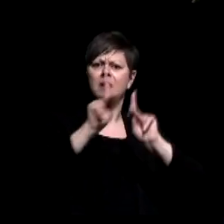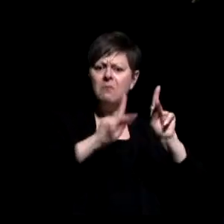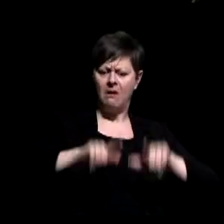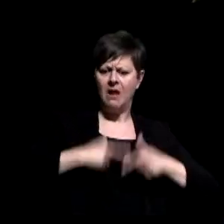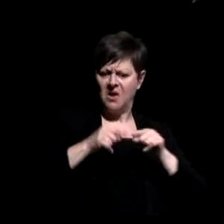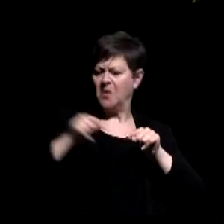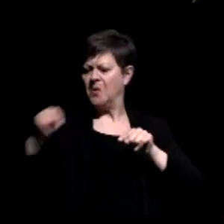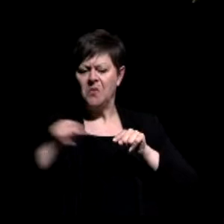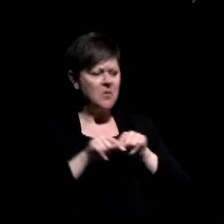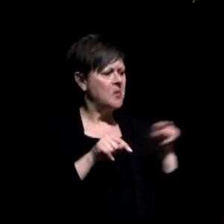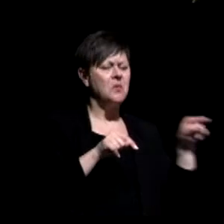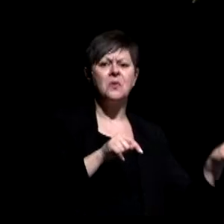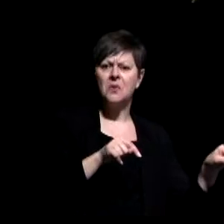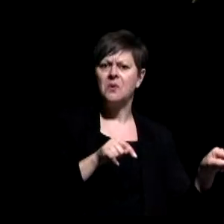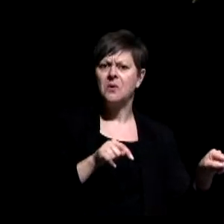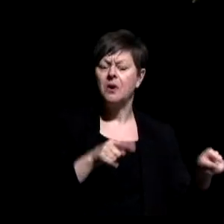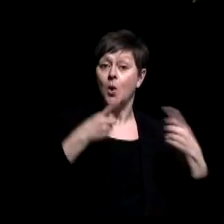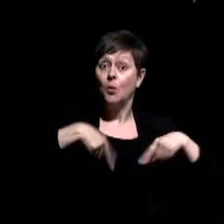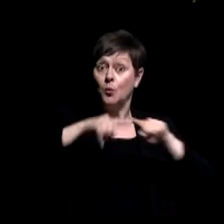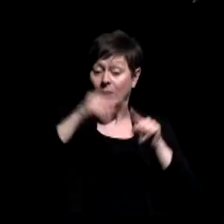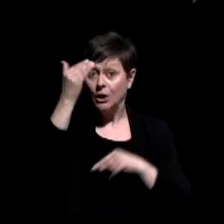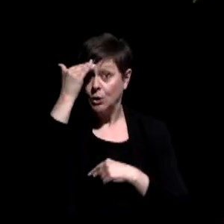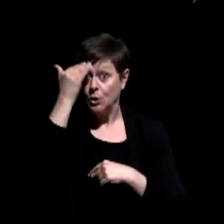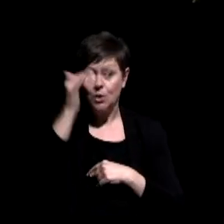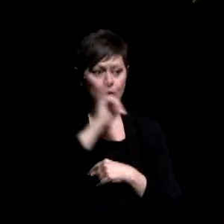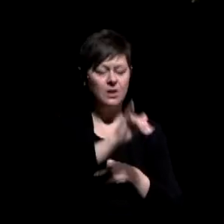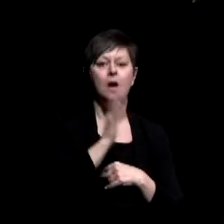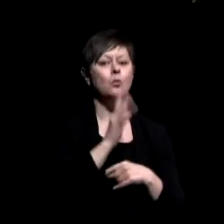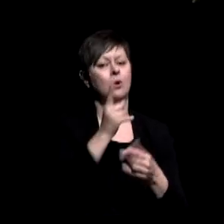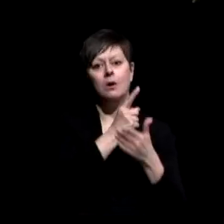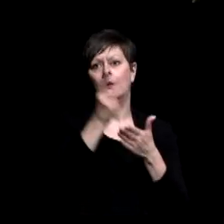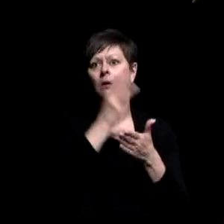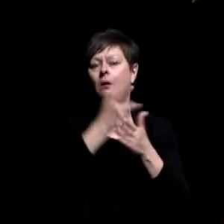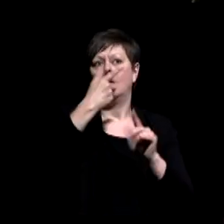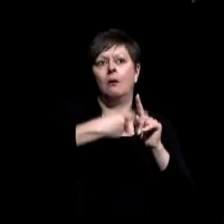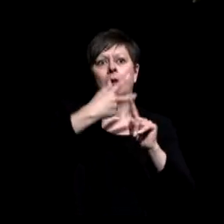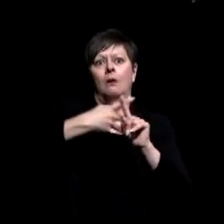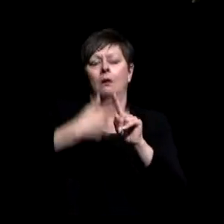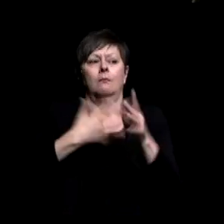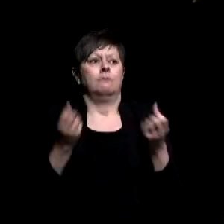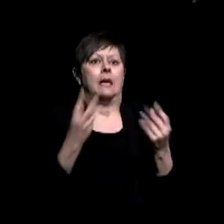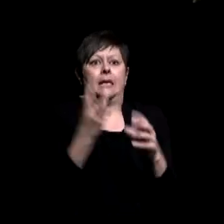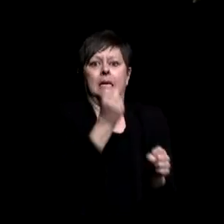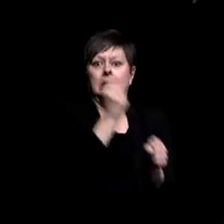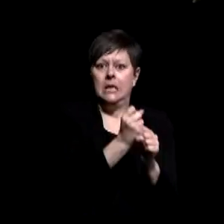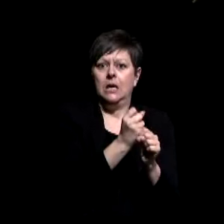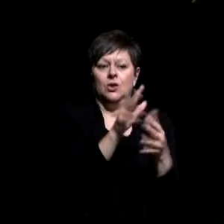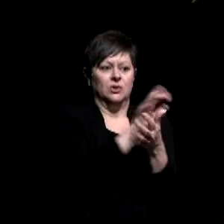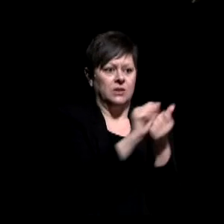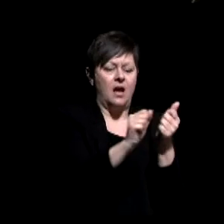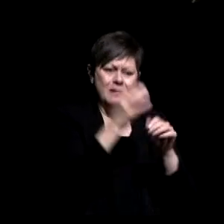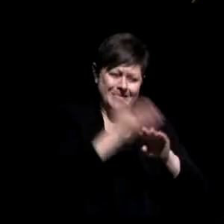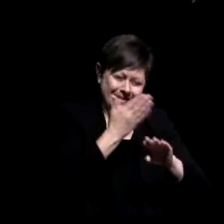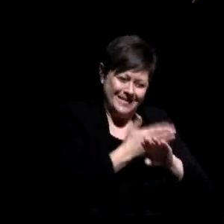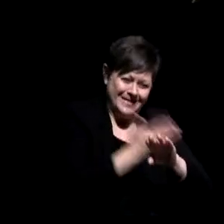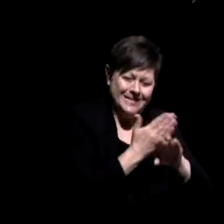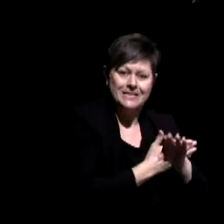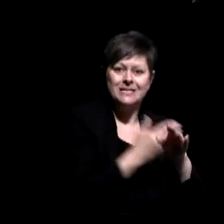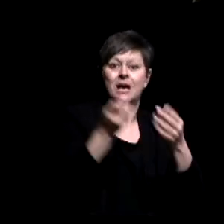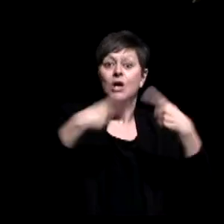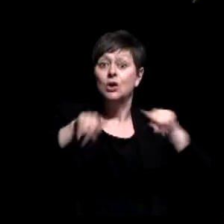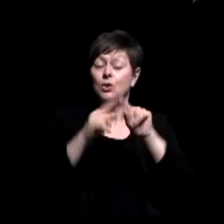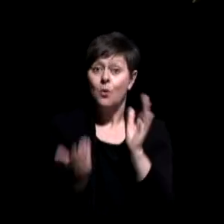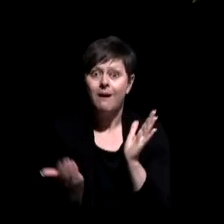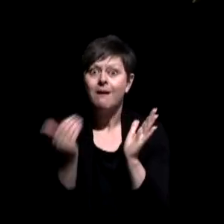weeks, and what we knew would be the weeks, months, and years to follow. You rose to the challenge yet again, developing